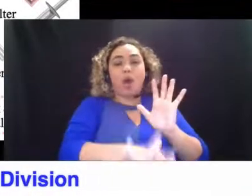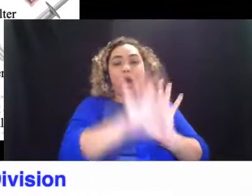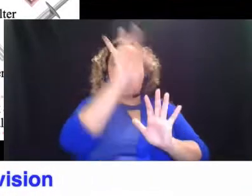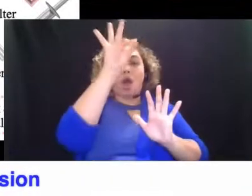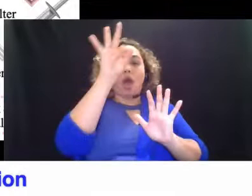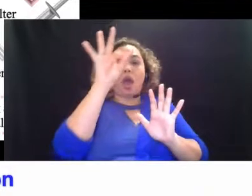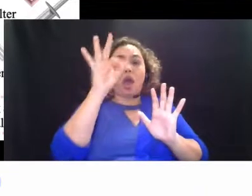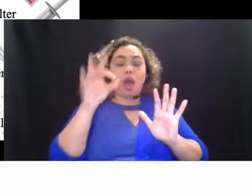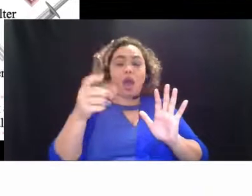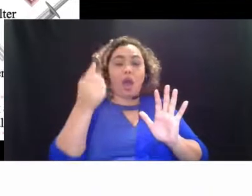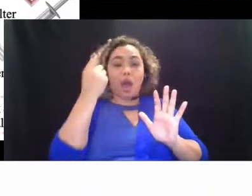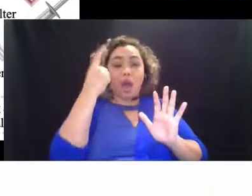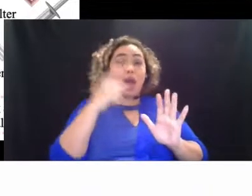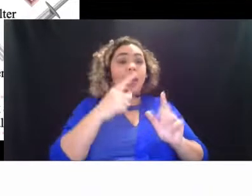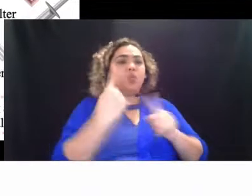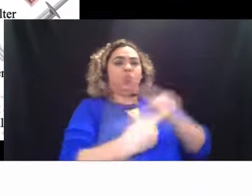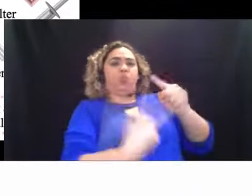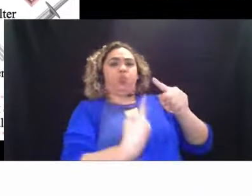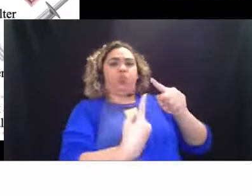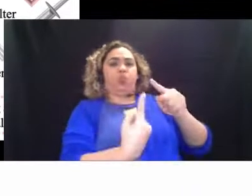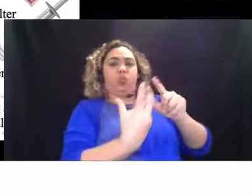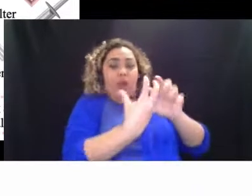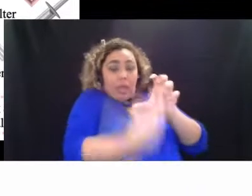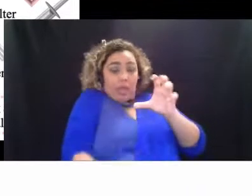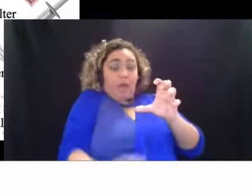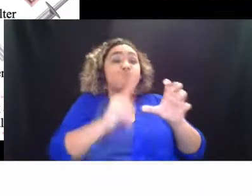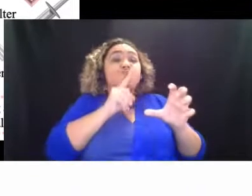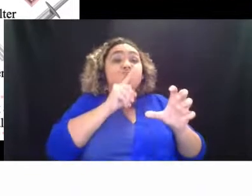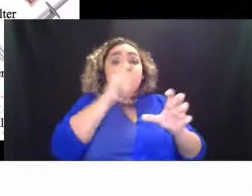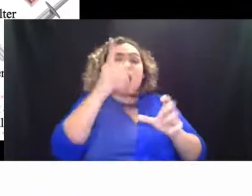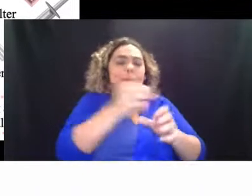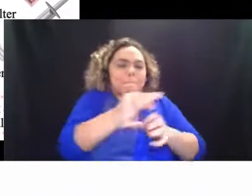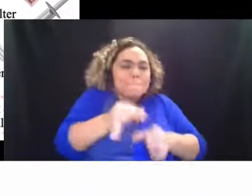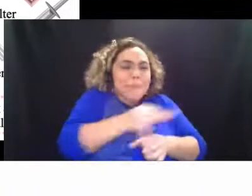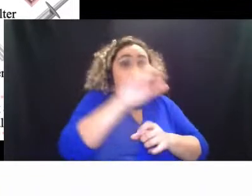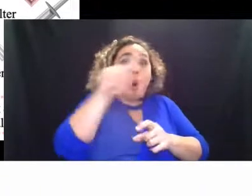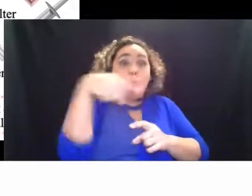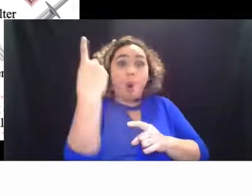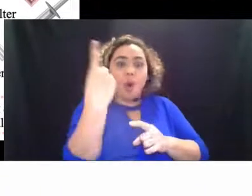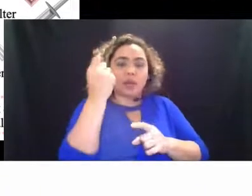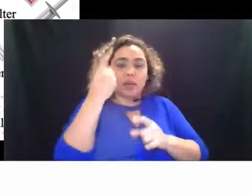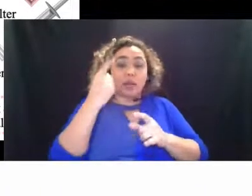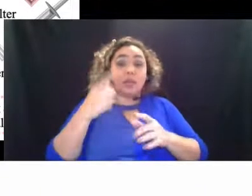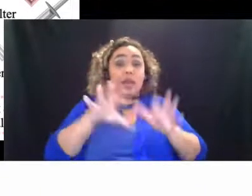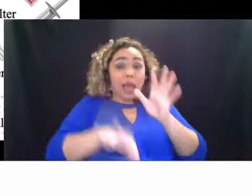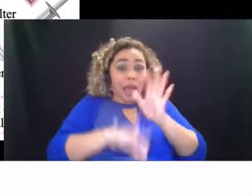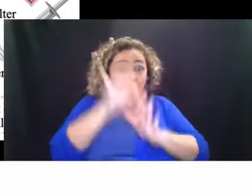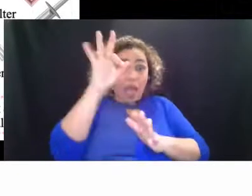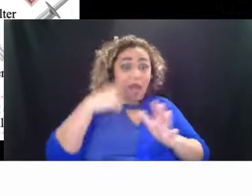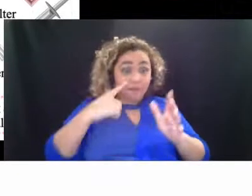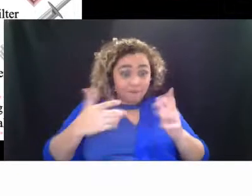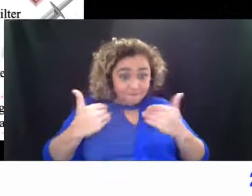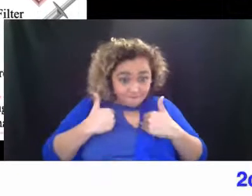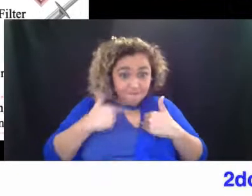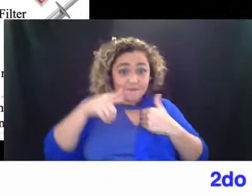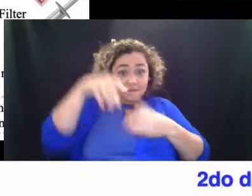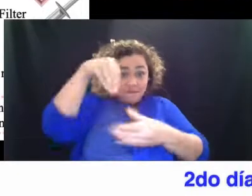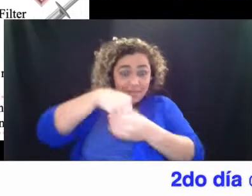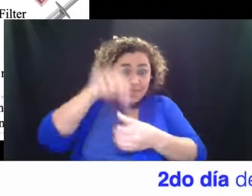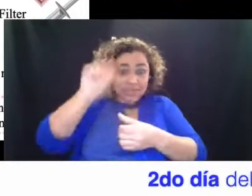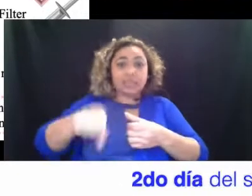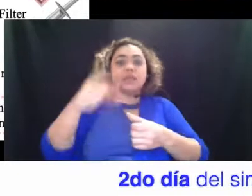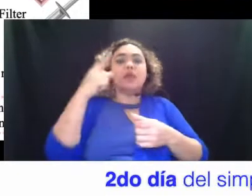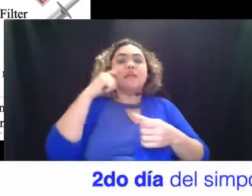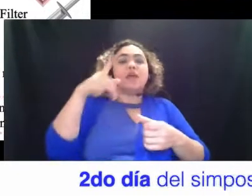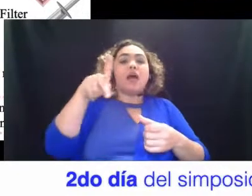layer the centrifugal and filter to obtain viral particles only. To determine the presence of the phage, use